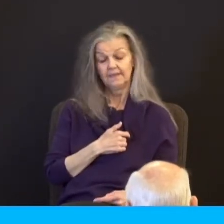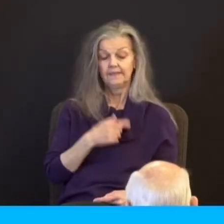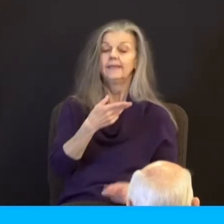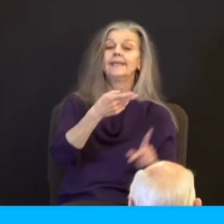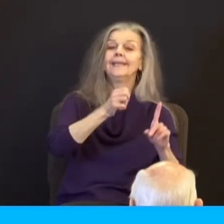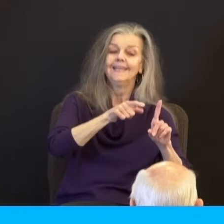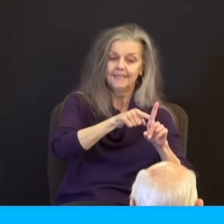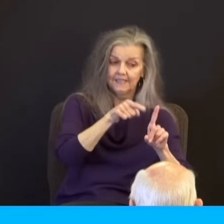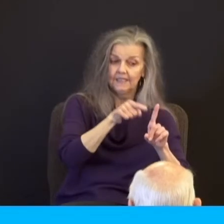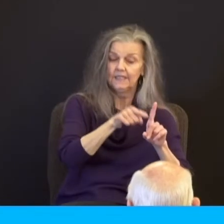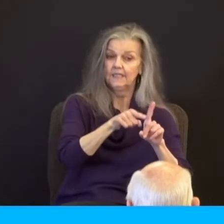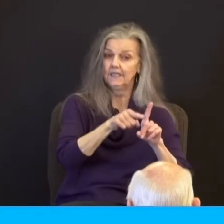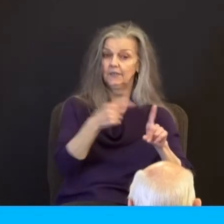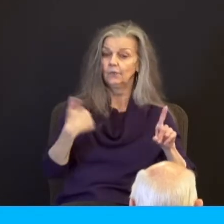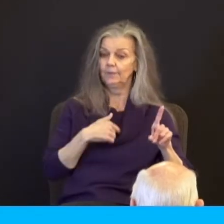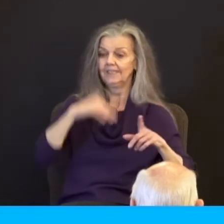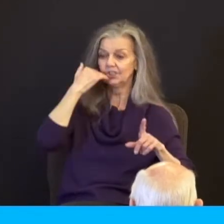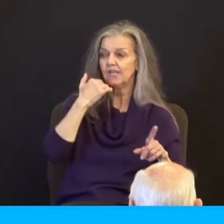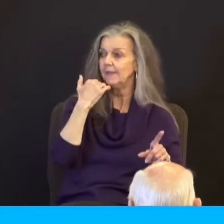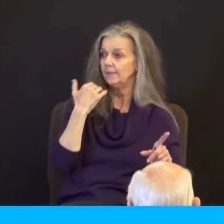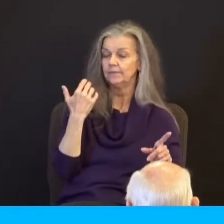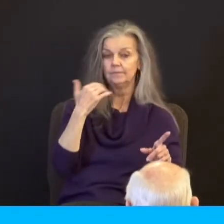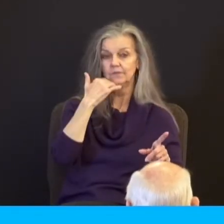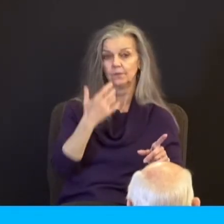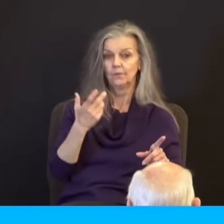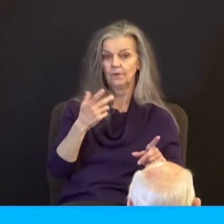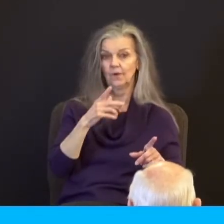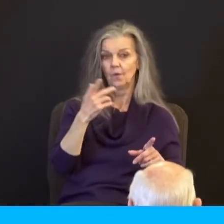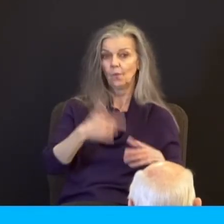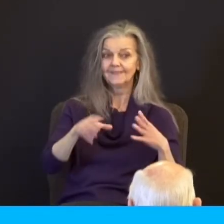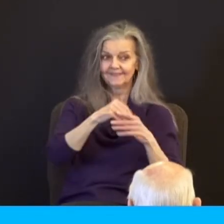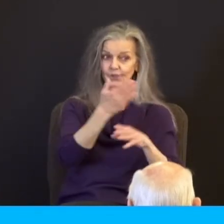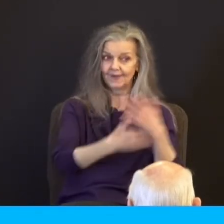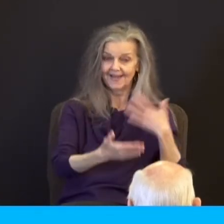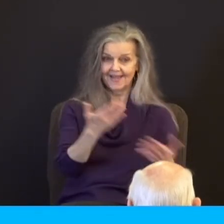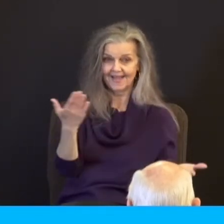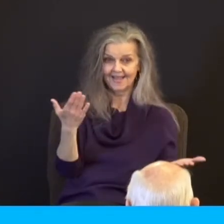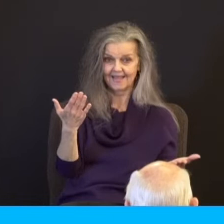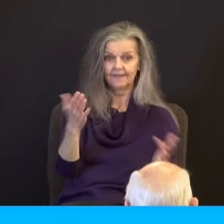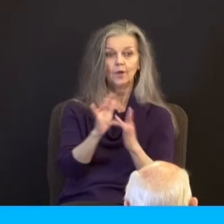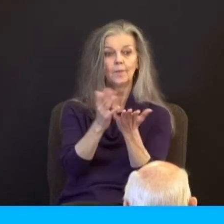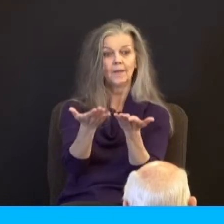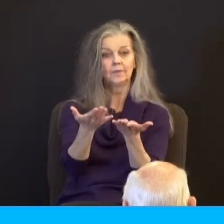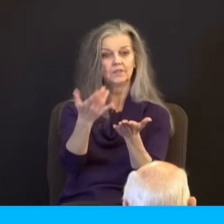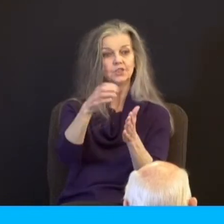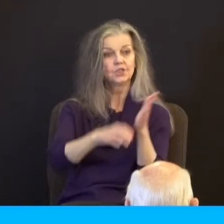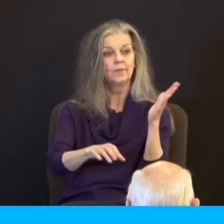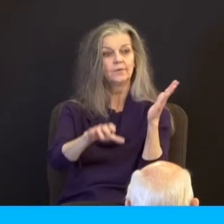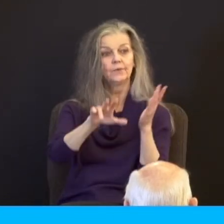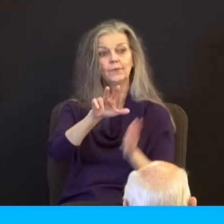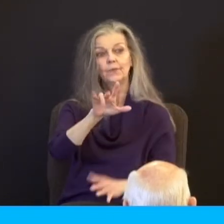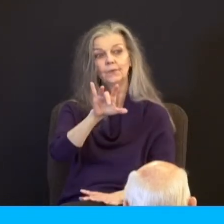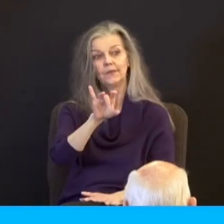he, lest we be shamed. Question, what's in your hand? A Bible. What chapter are you in?